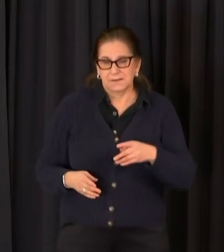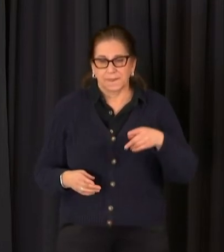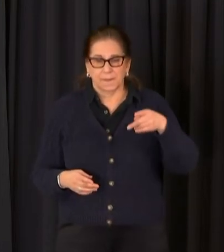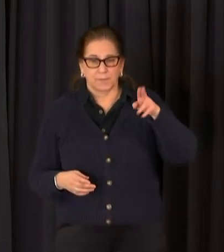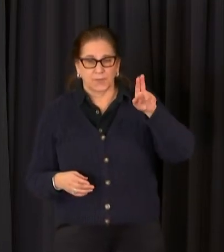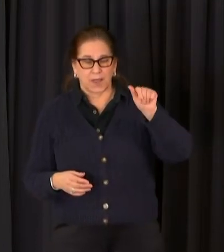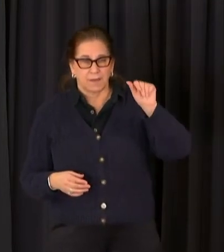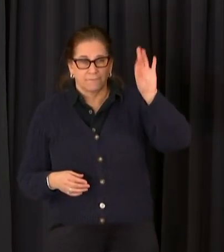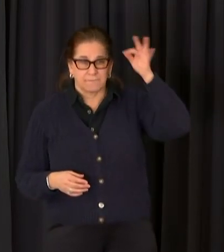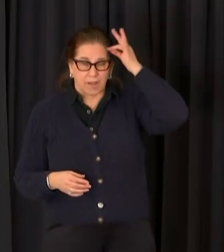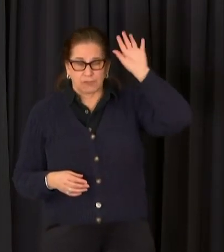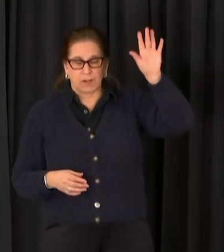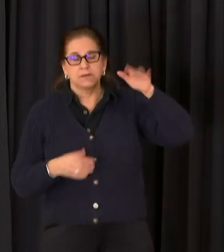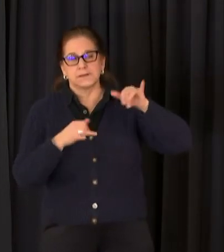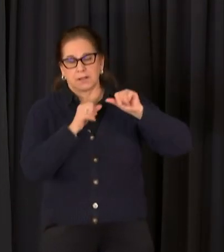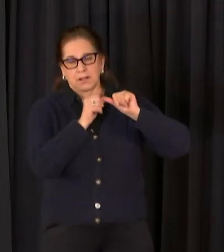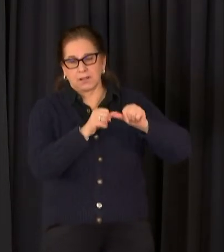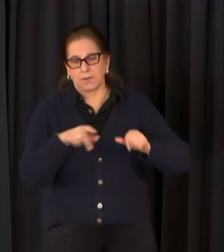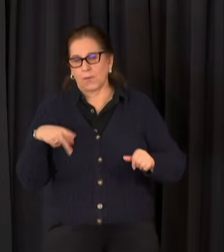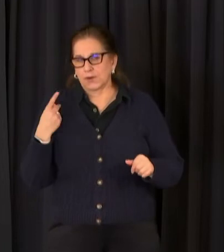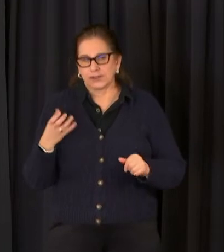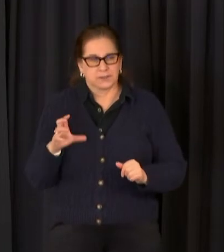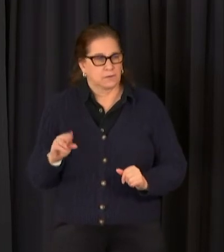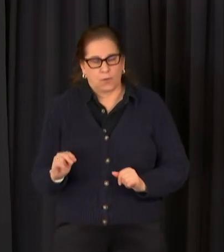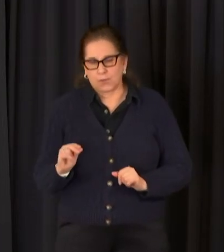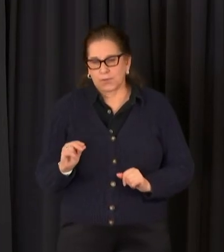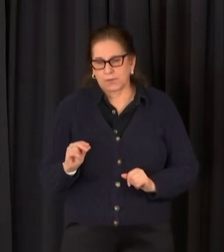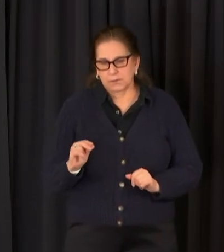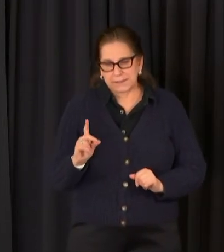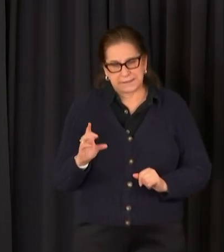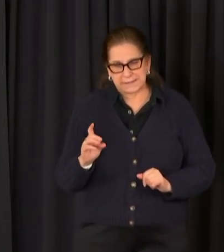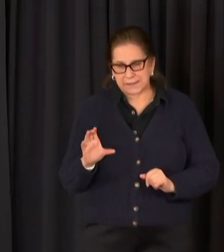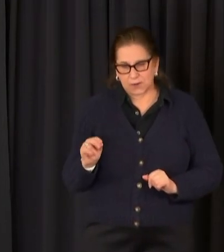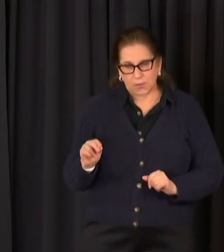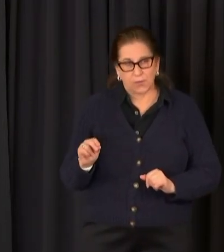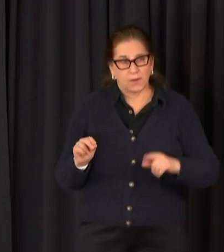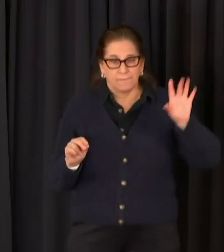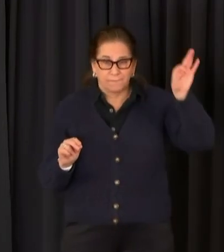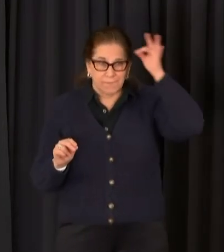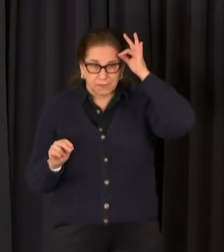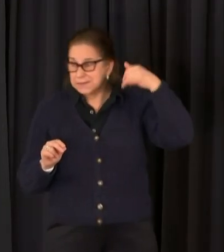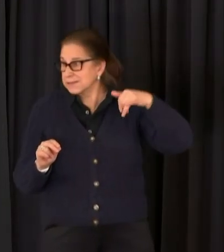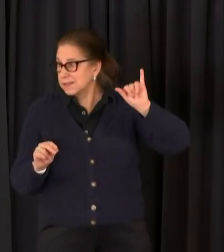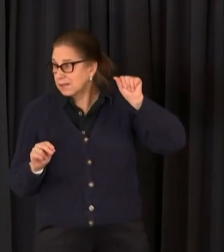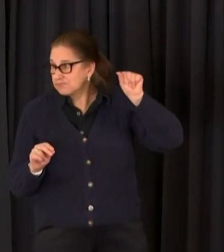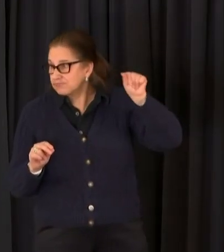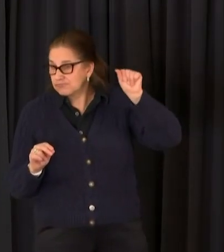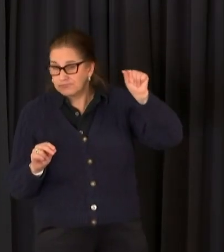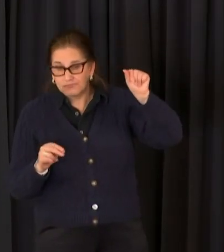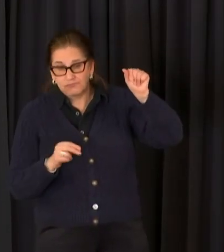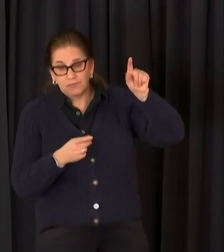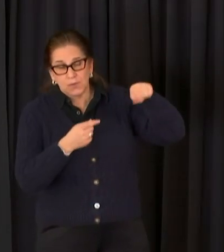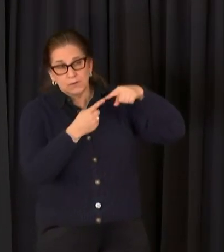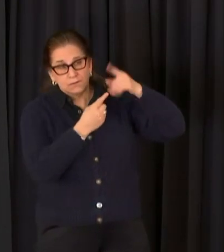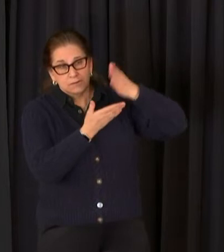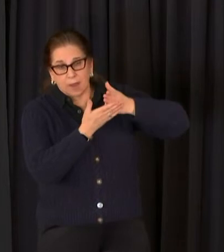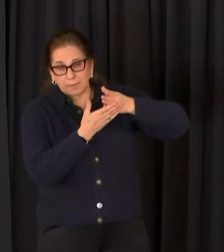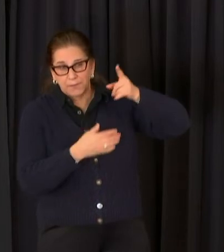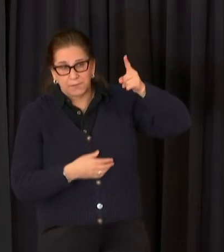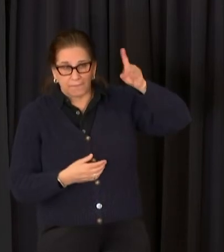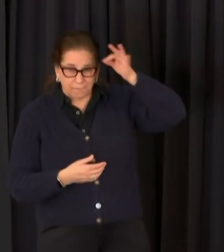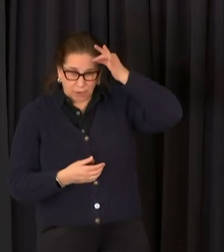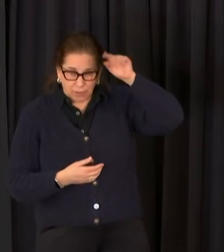is still ongoing. Okay, and so it was still ongoing through this gap of time